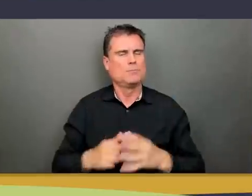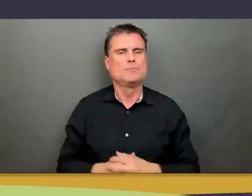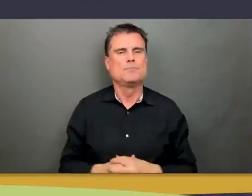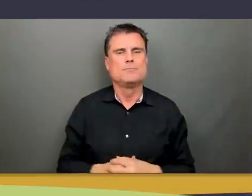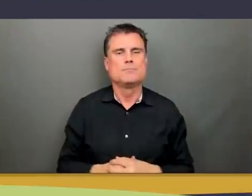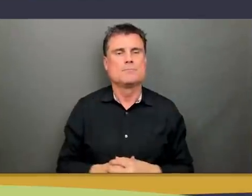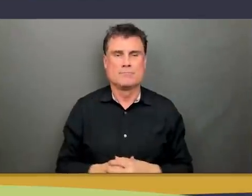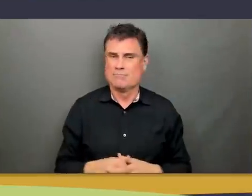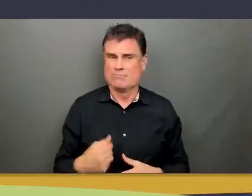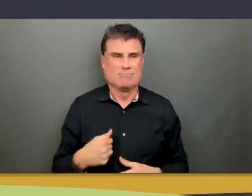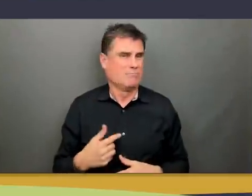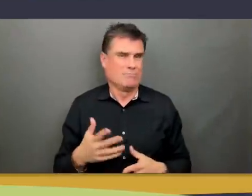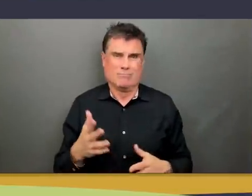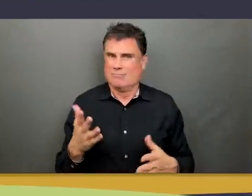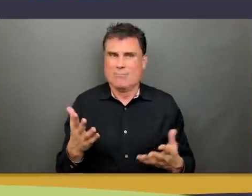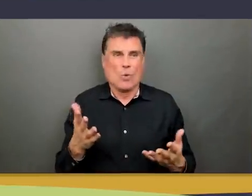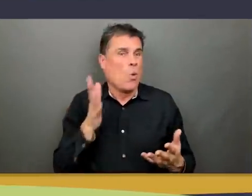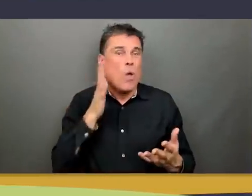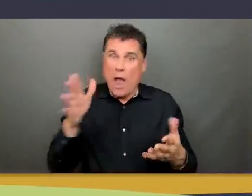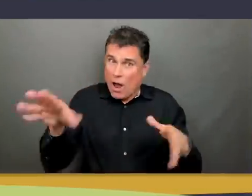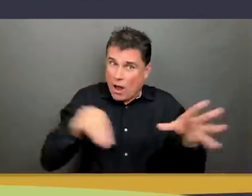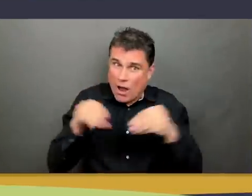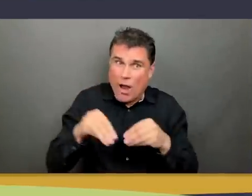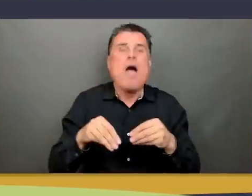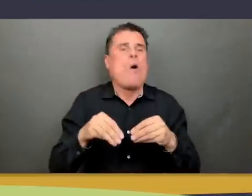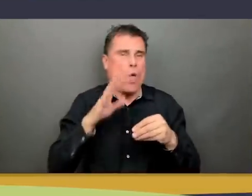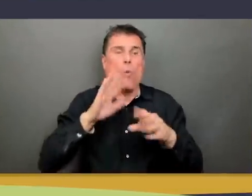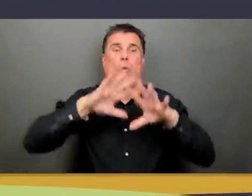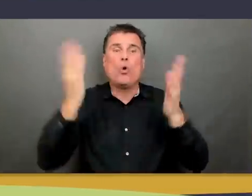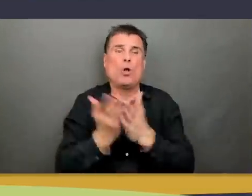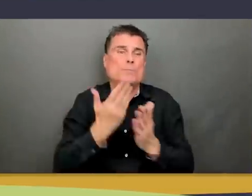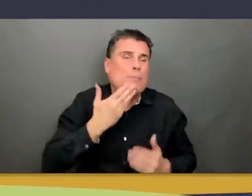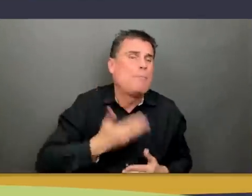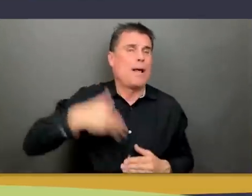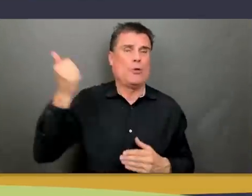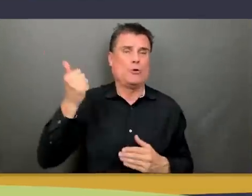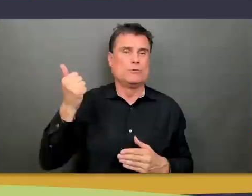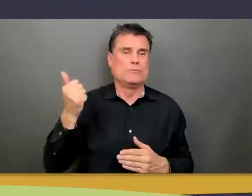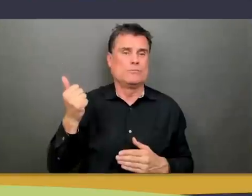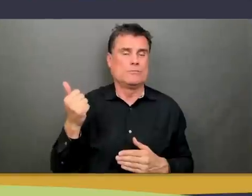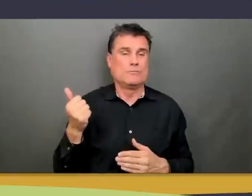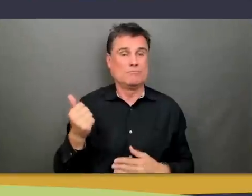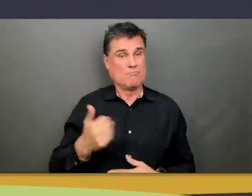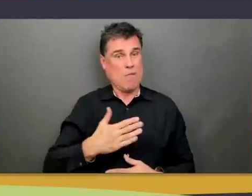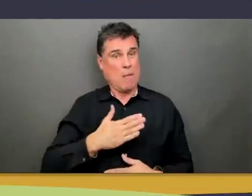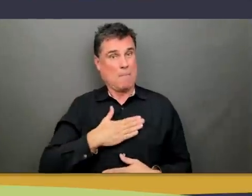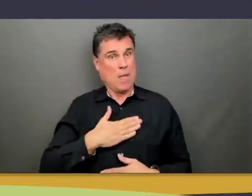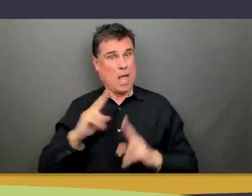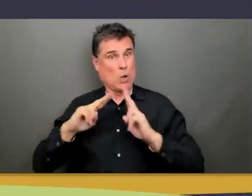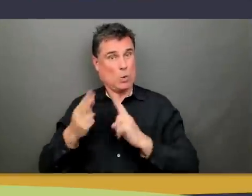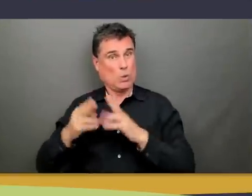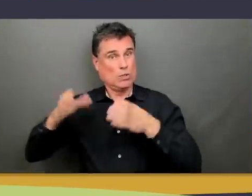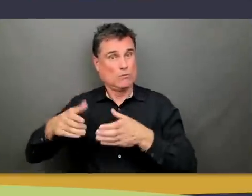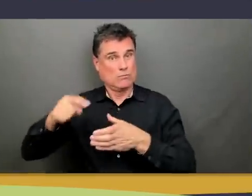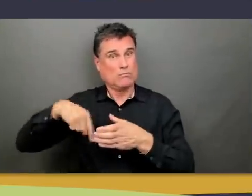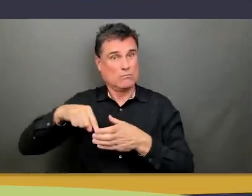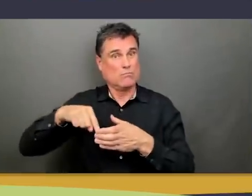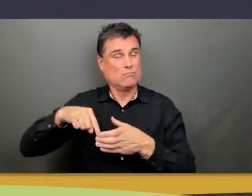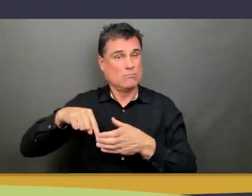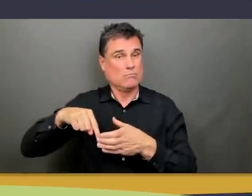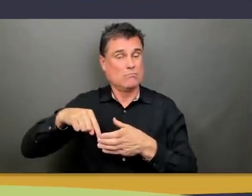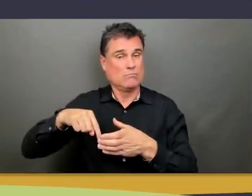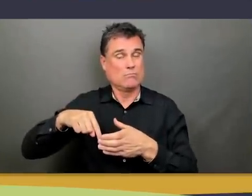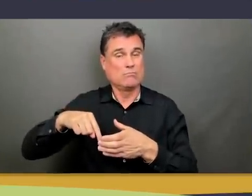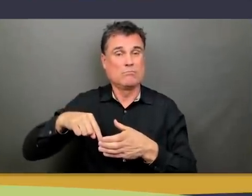our organization is getting an award for just doing the right thing. We have